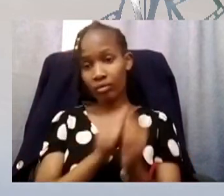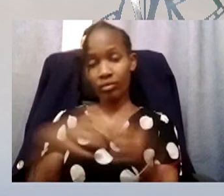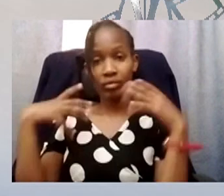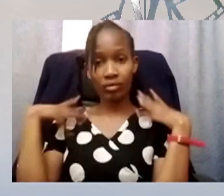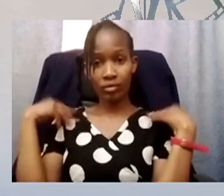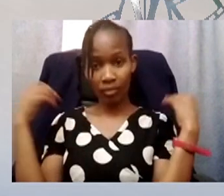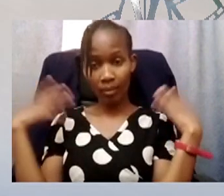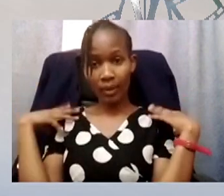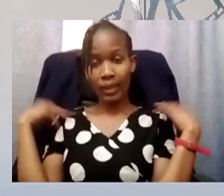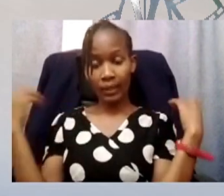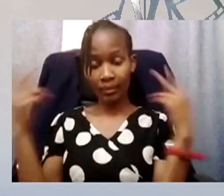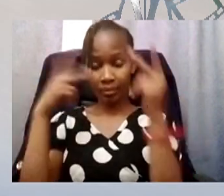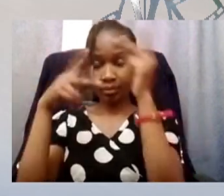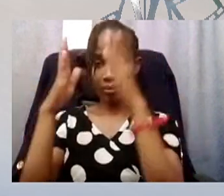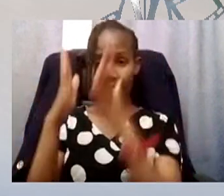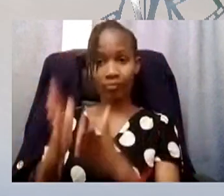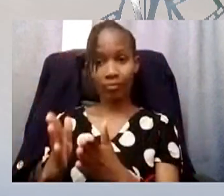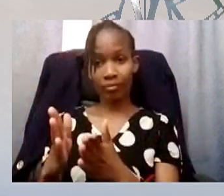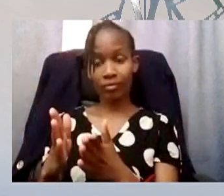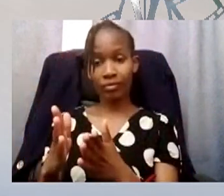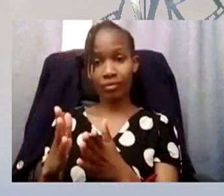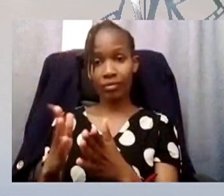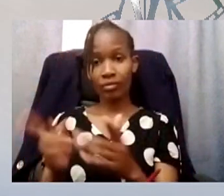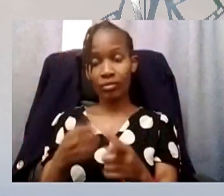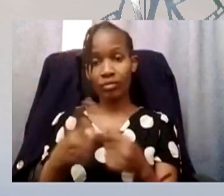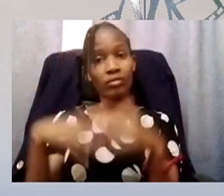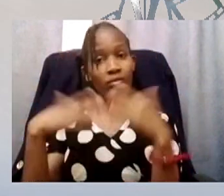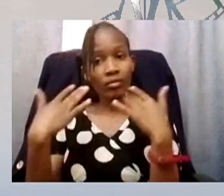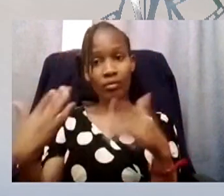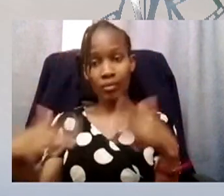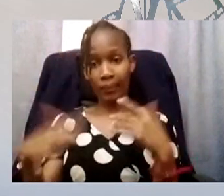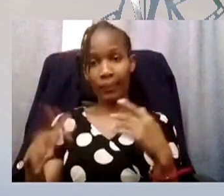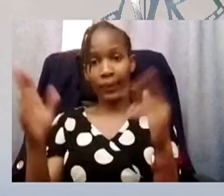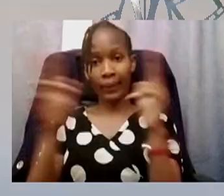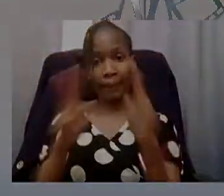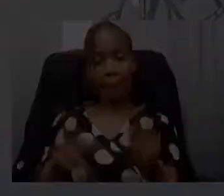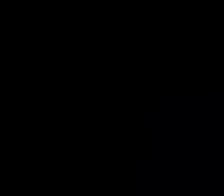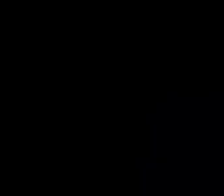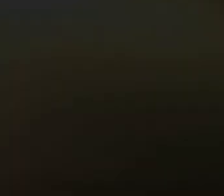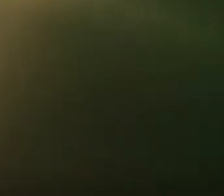professionals and then play internal games, if you remember.